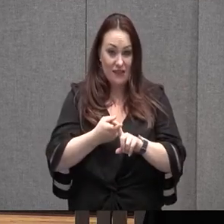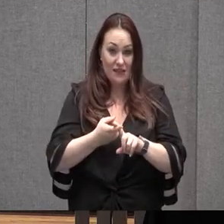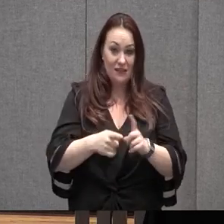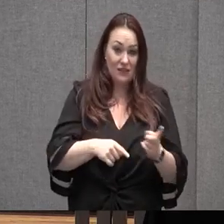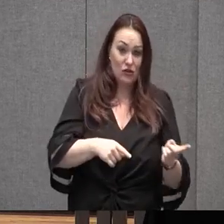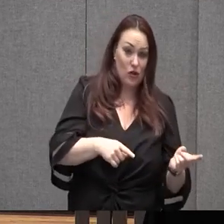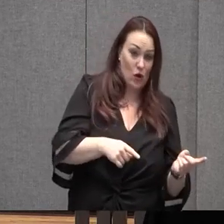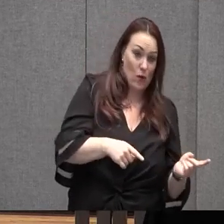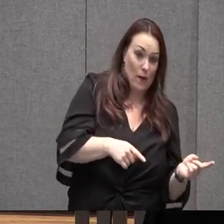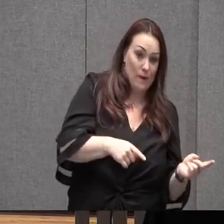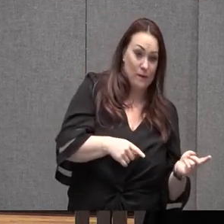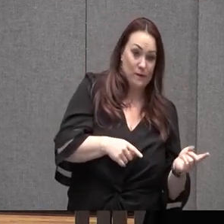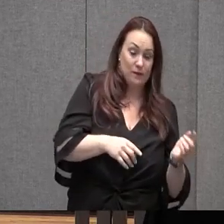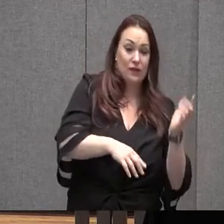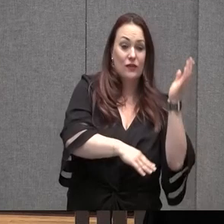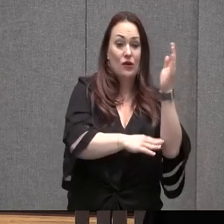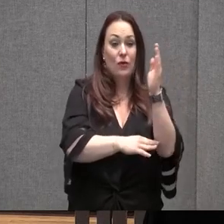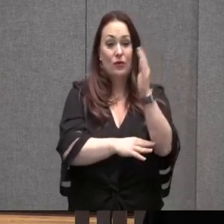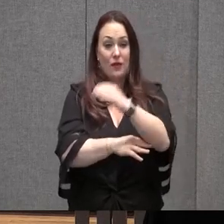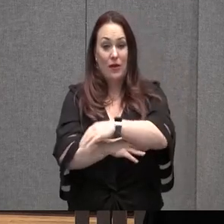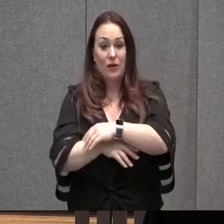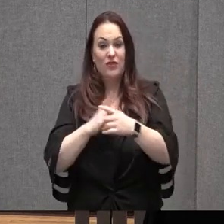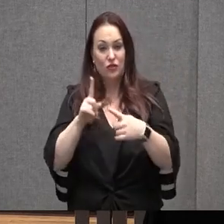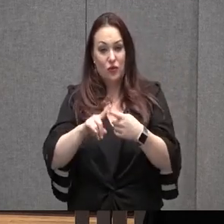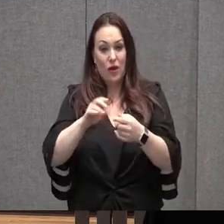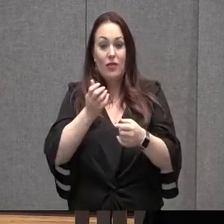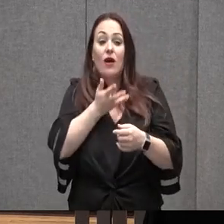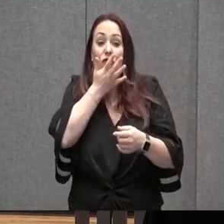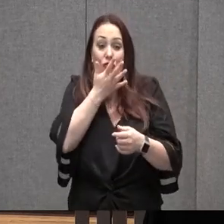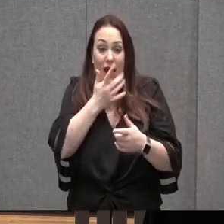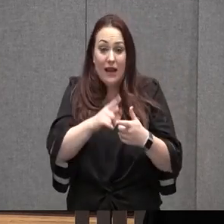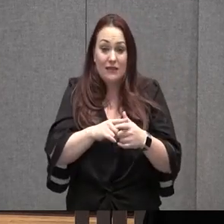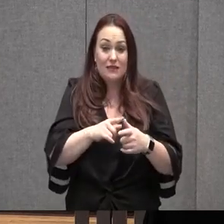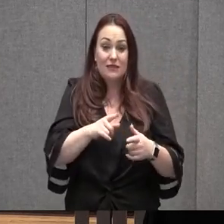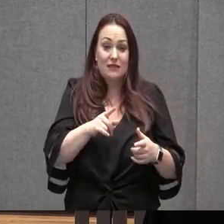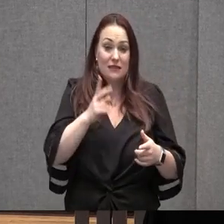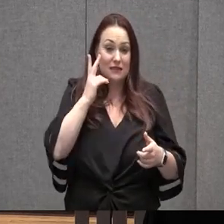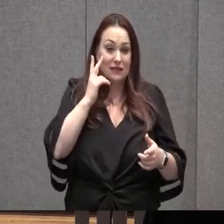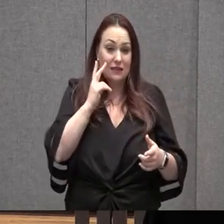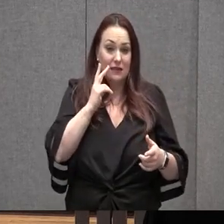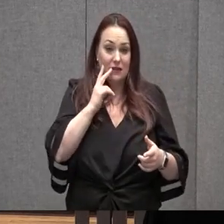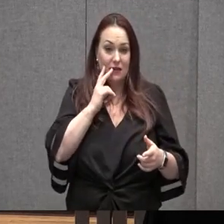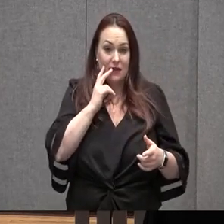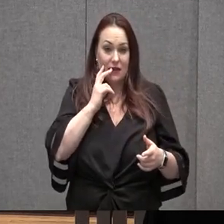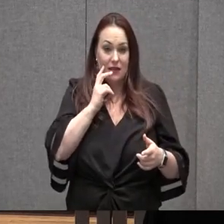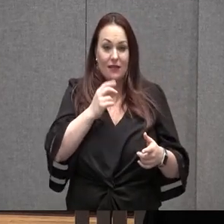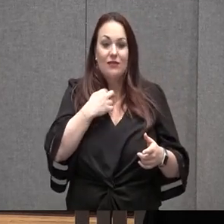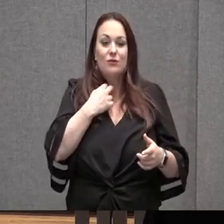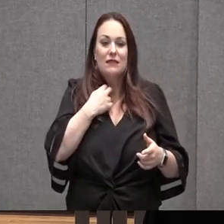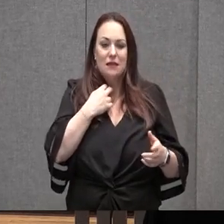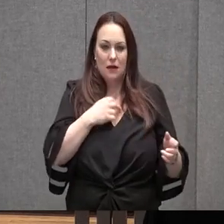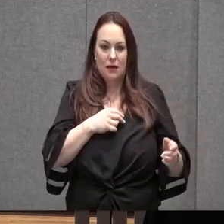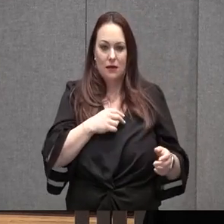further. So that one made I'm it into the back. Grass. And this one is stuck.